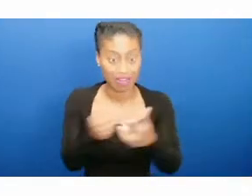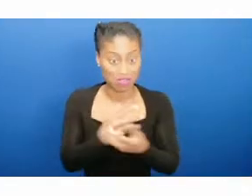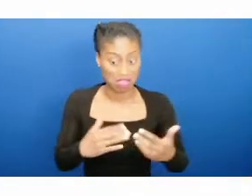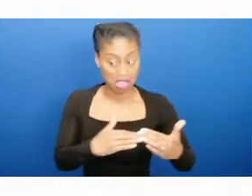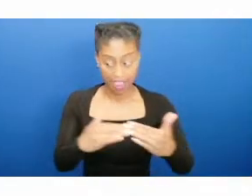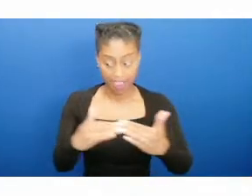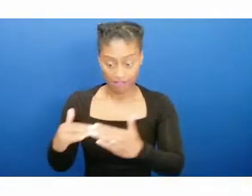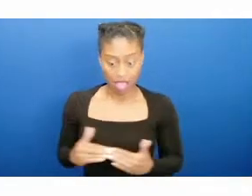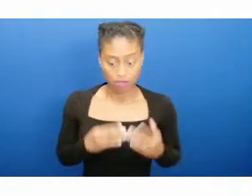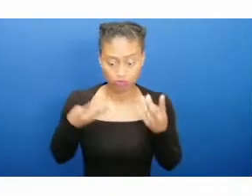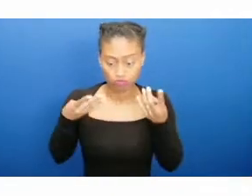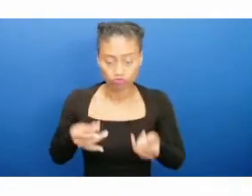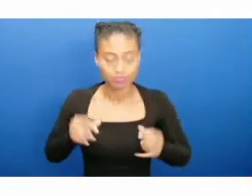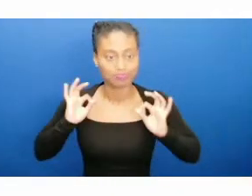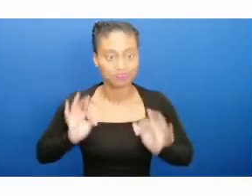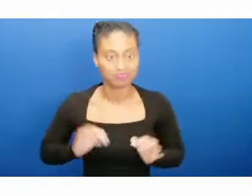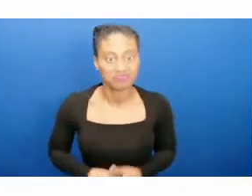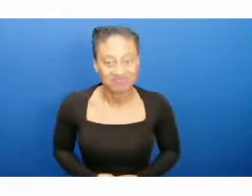together.